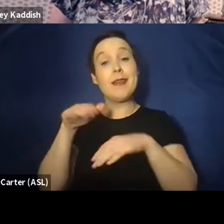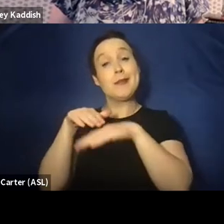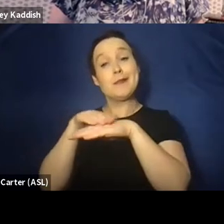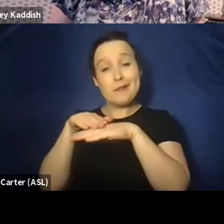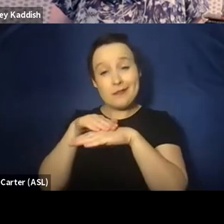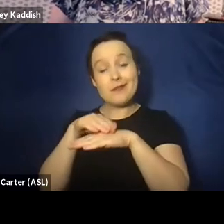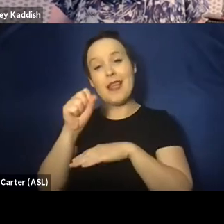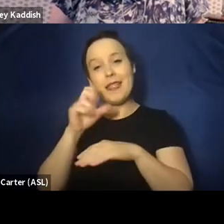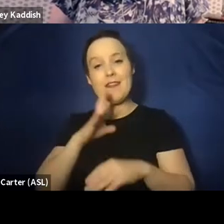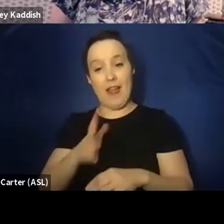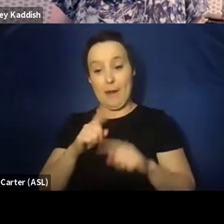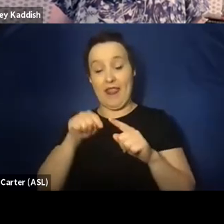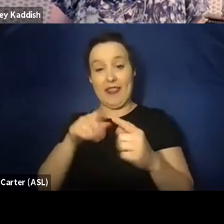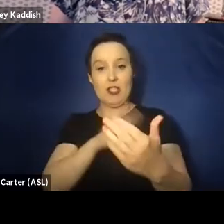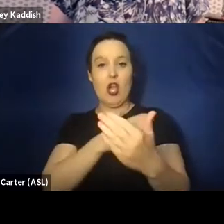in which we're living.